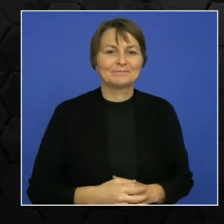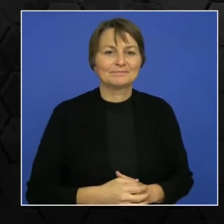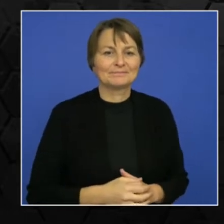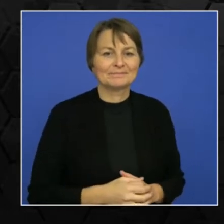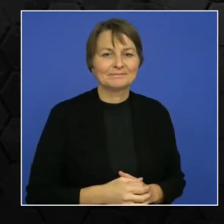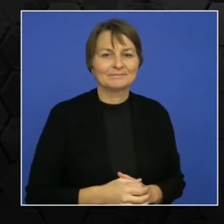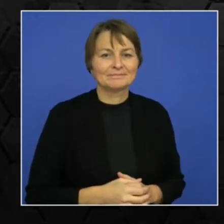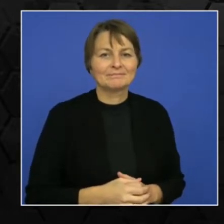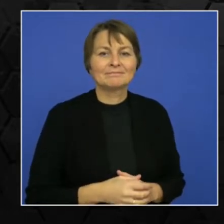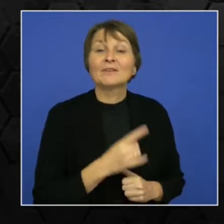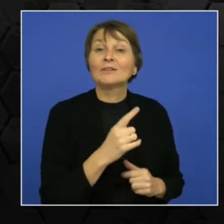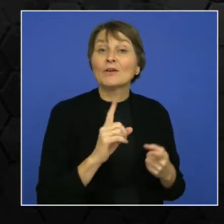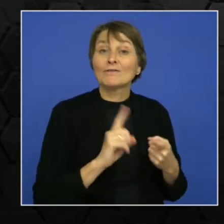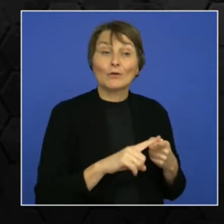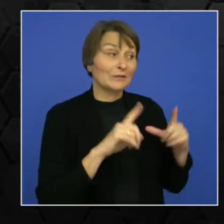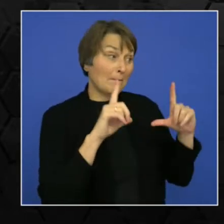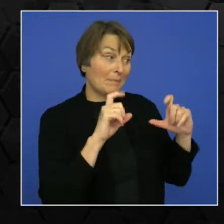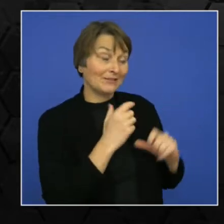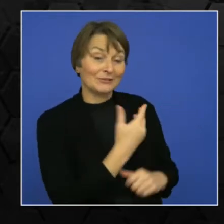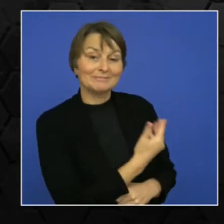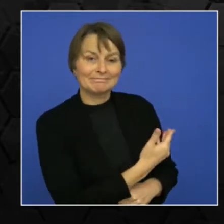from Amazon. So it will tell you